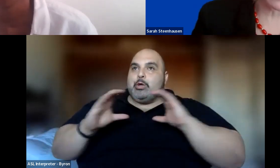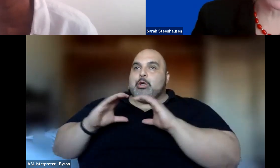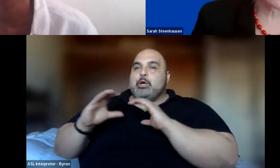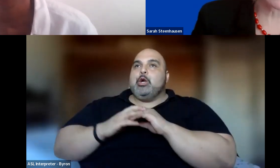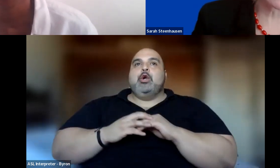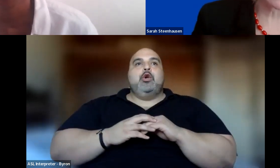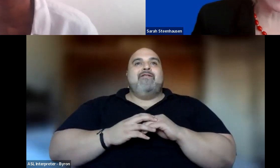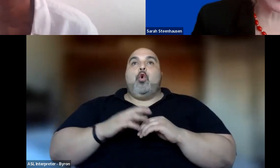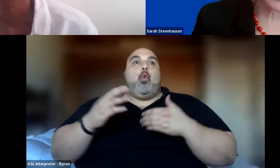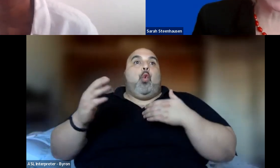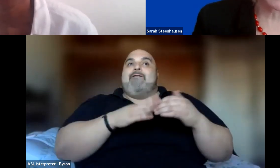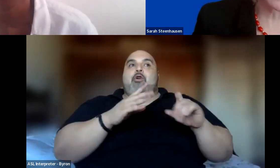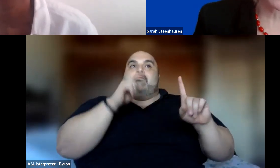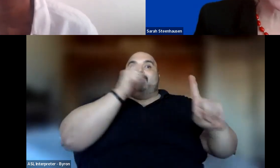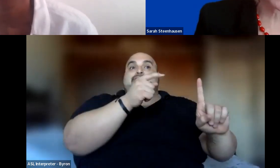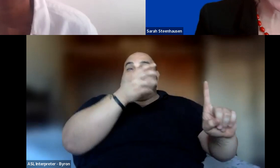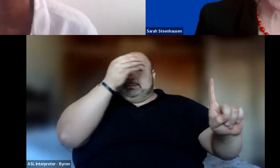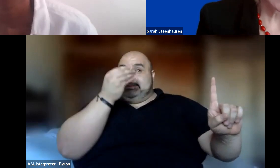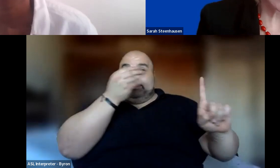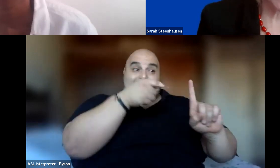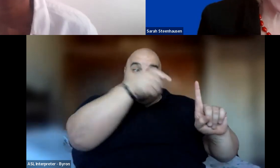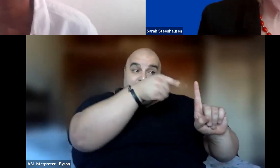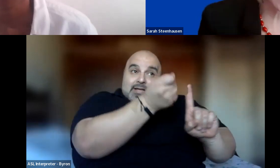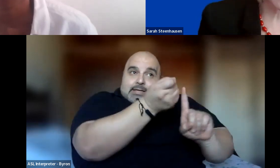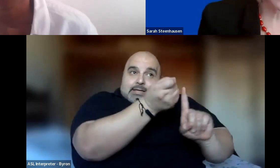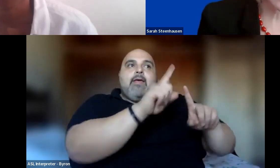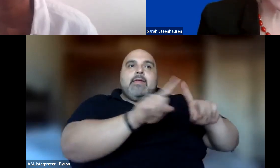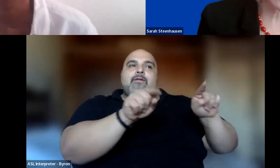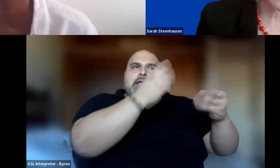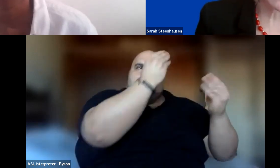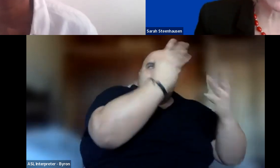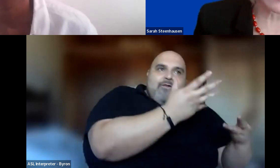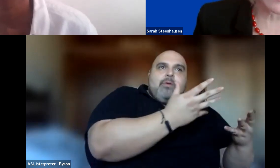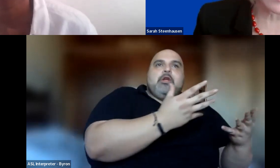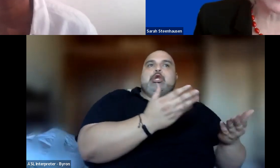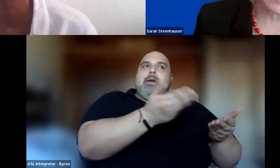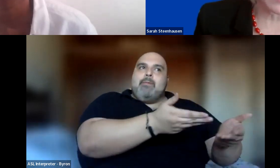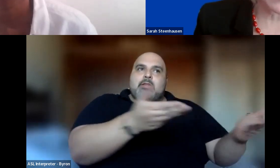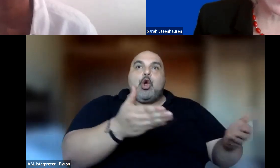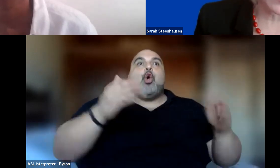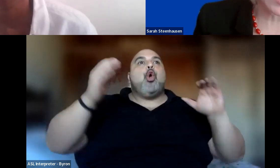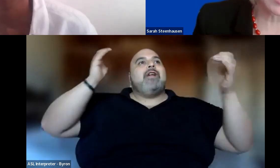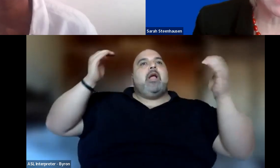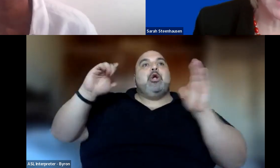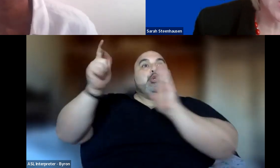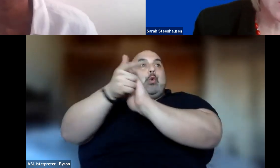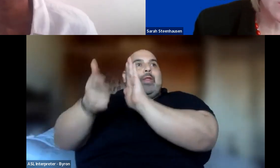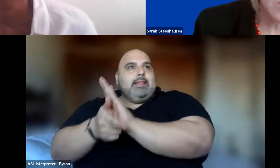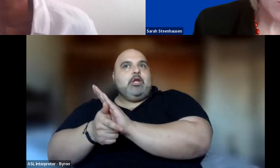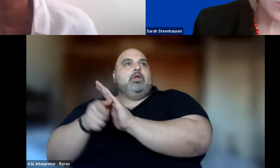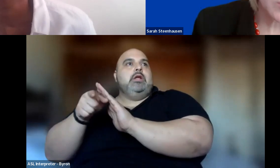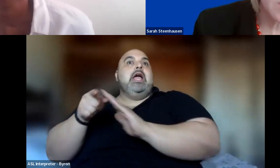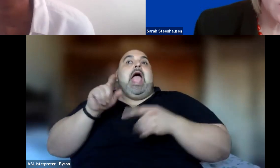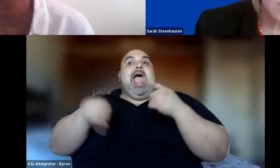the target audience is, understanding the difference between information and materials versus the legal realm, and when you actually engage in